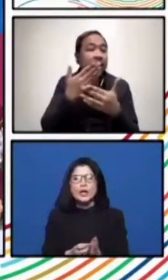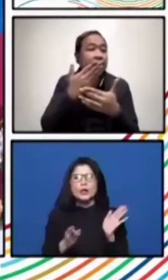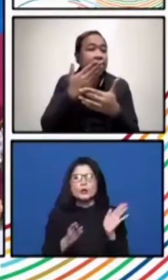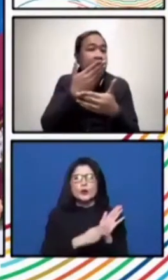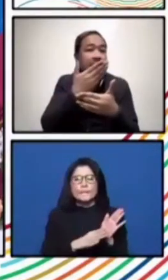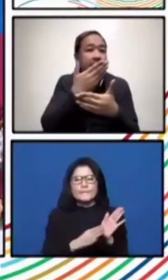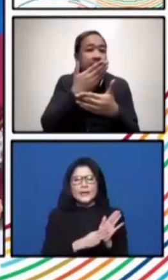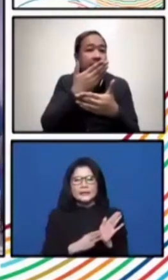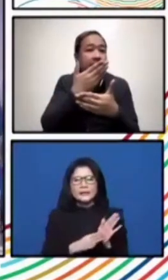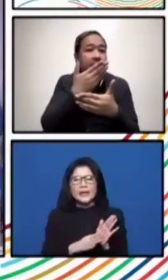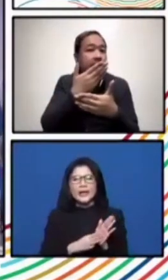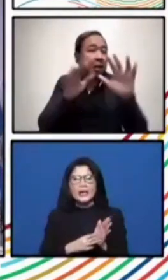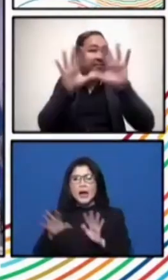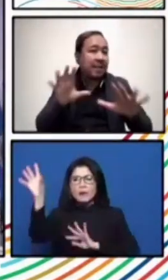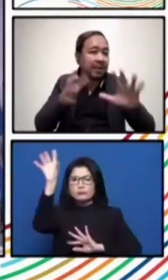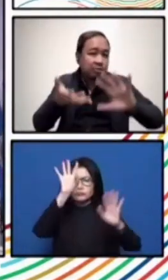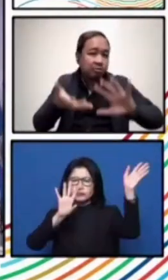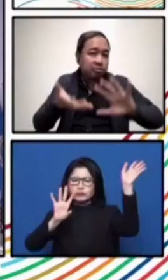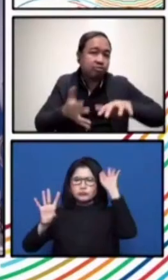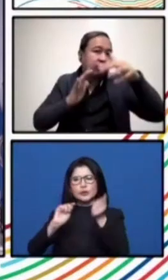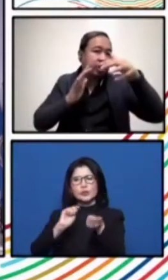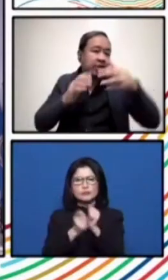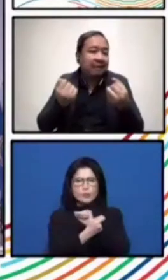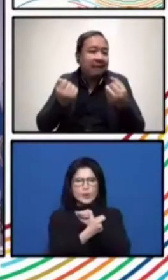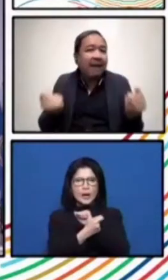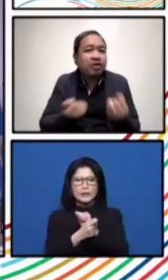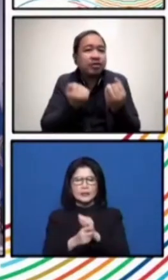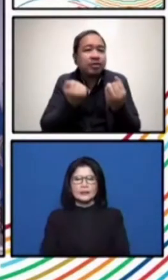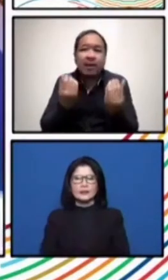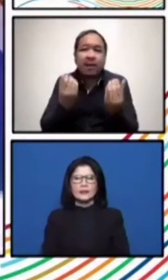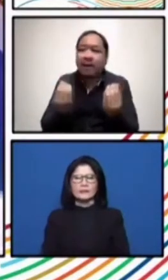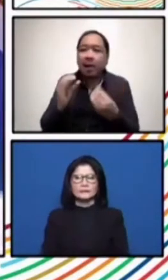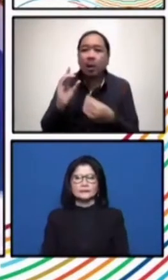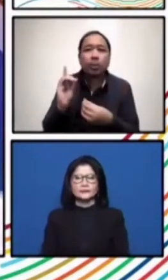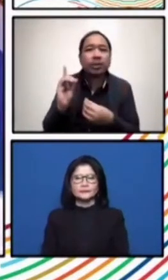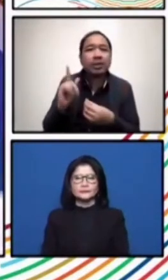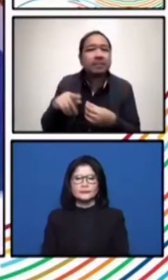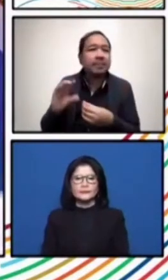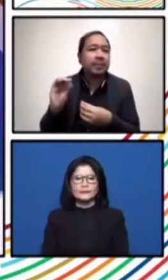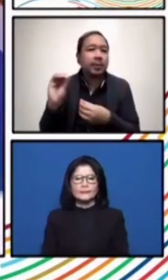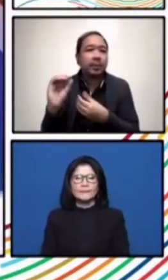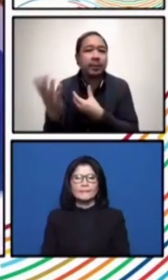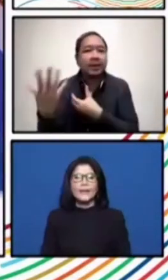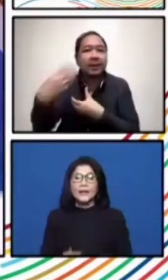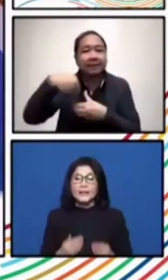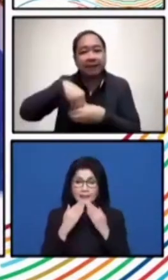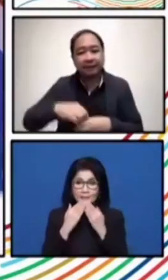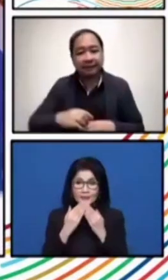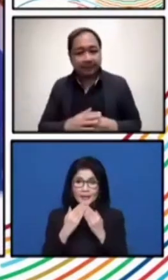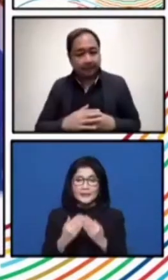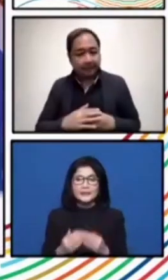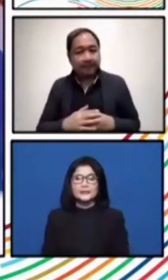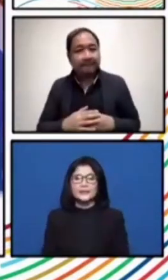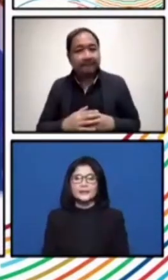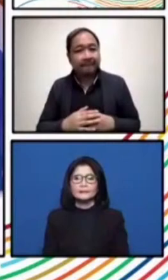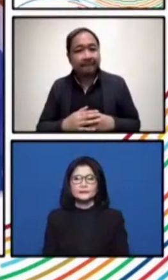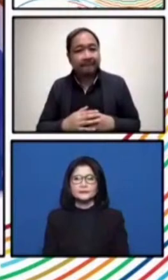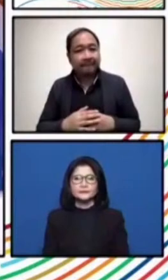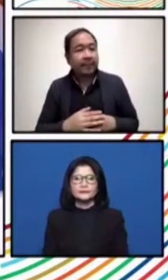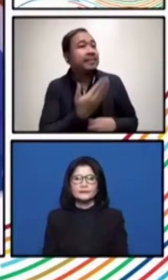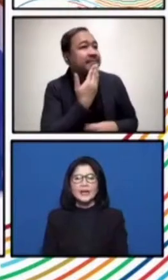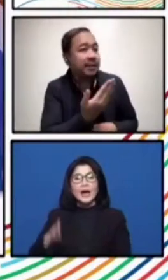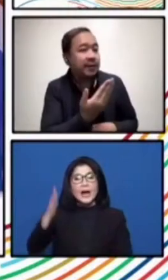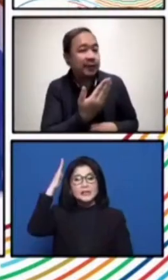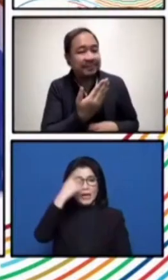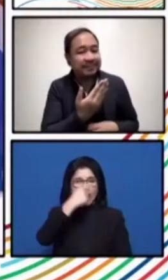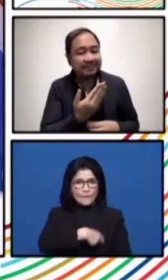five minutes please um thank you chair excellencies ladies and gentlemen assalamualaikum